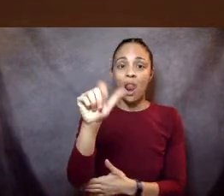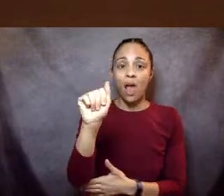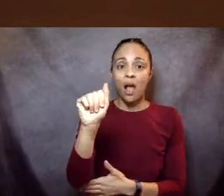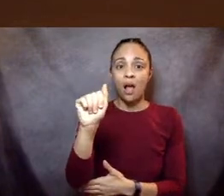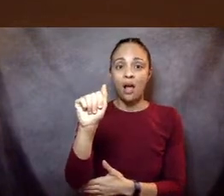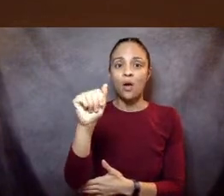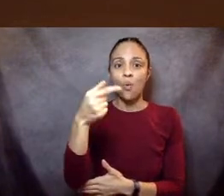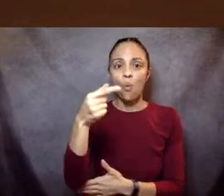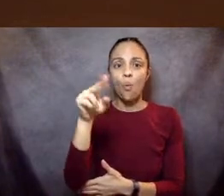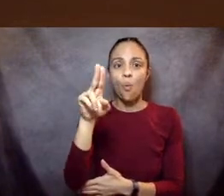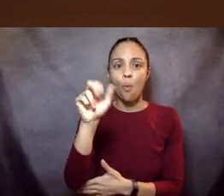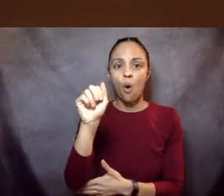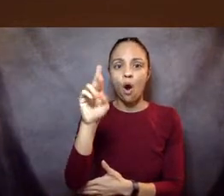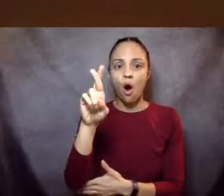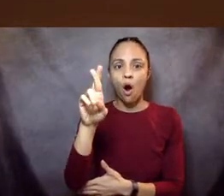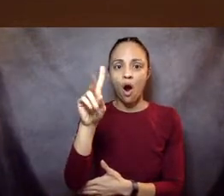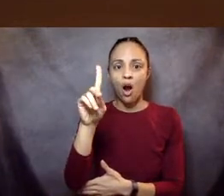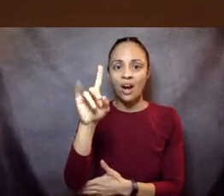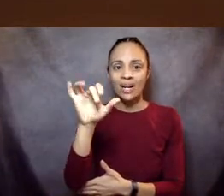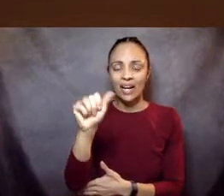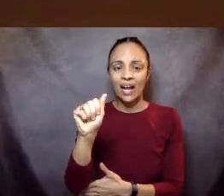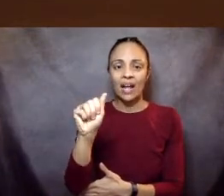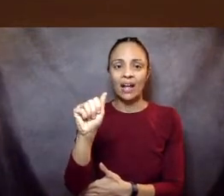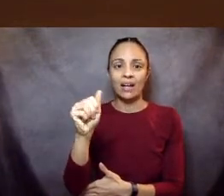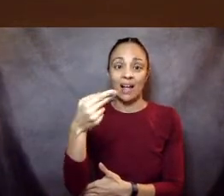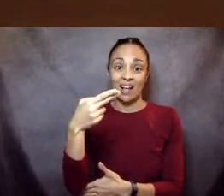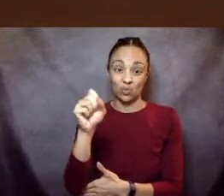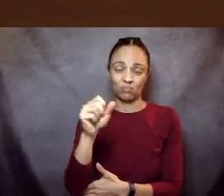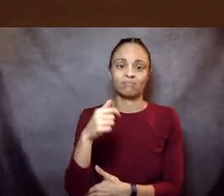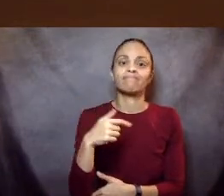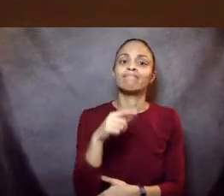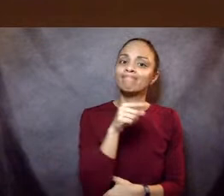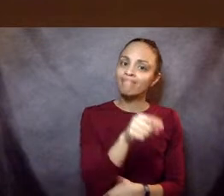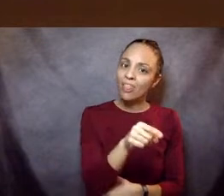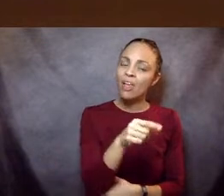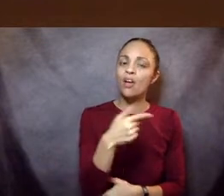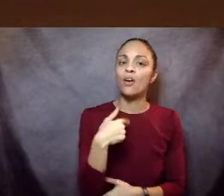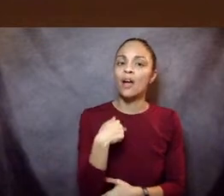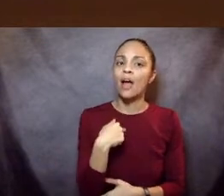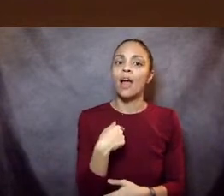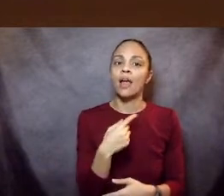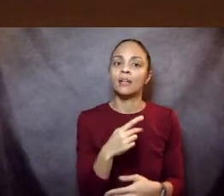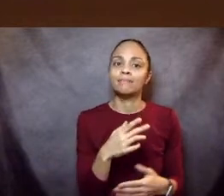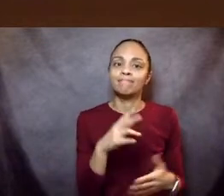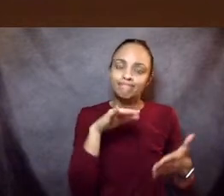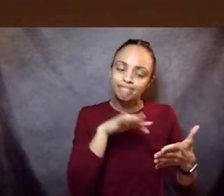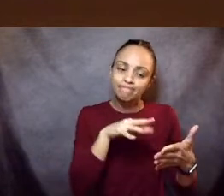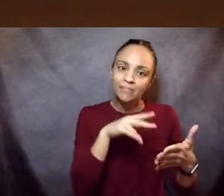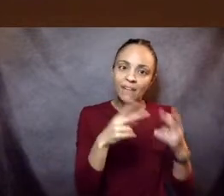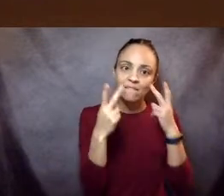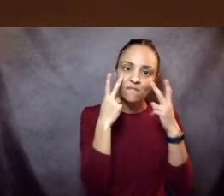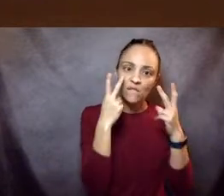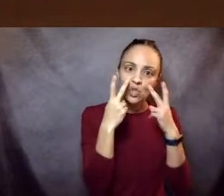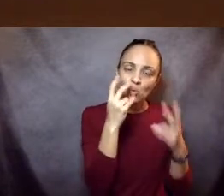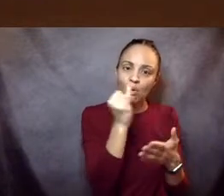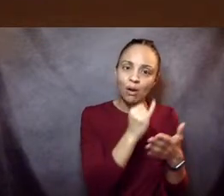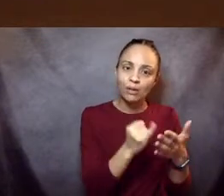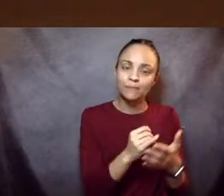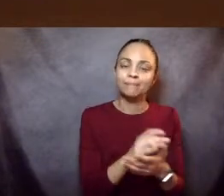visual art because mommy didn't want me to pursue that dance track because she felt like